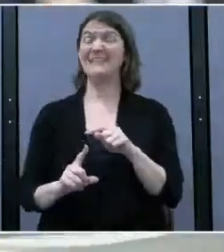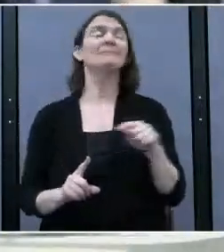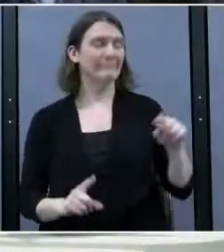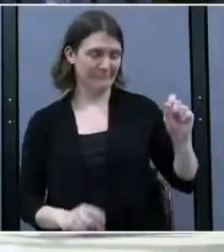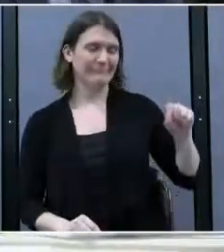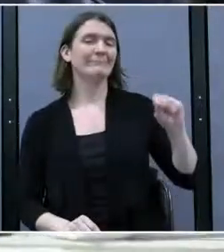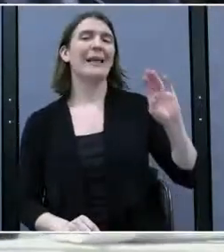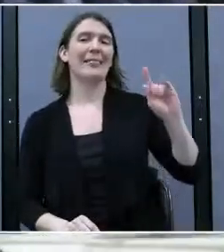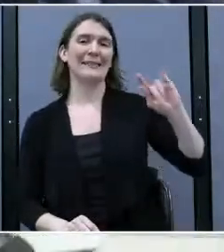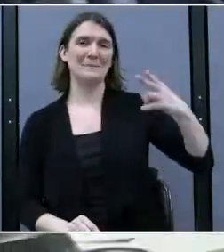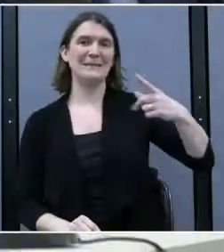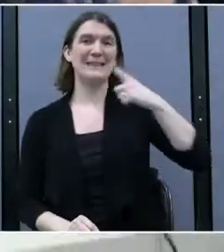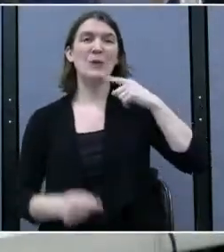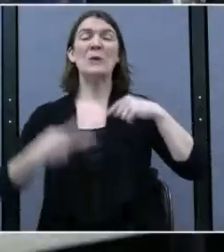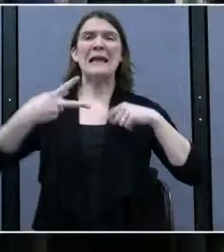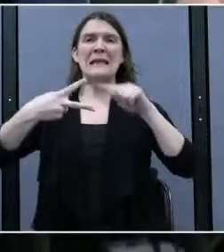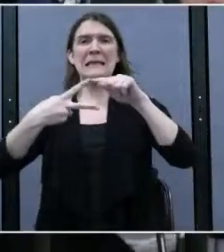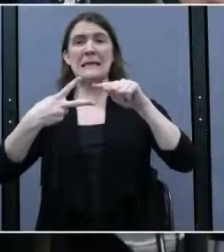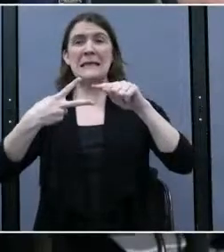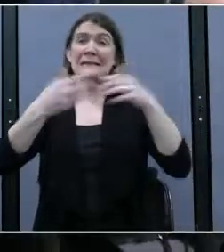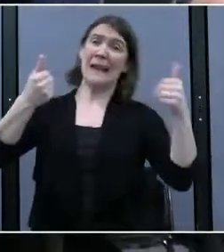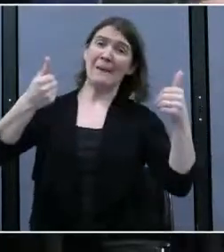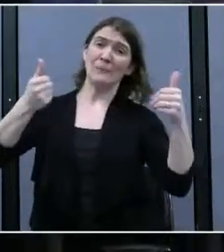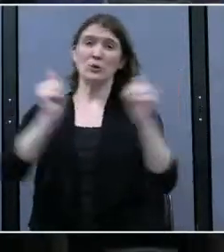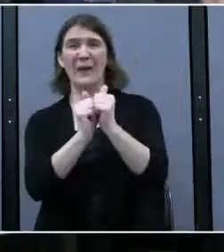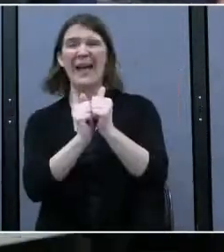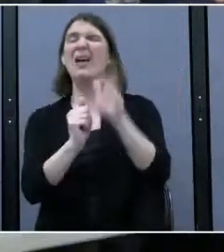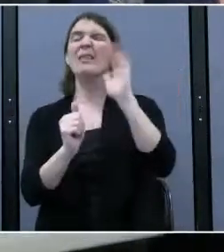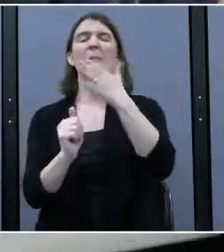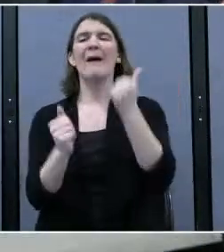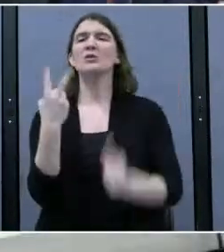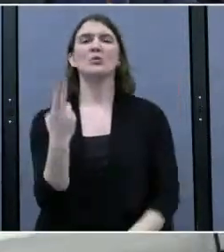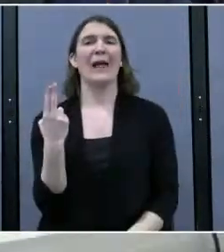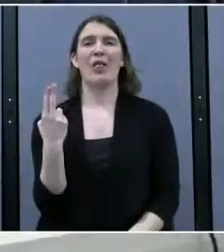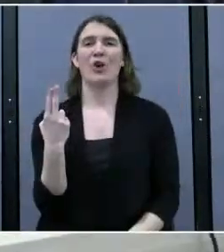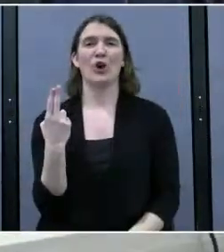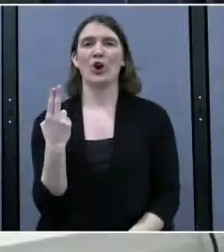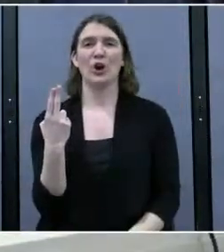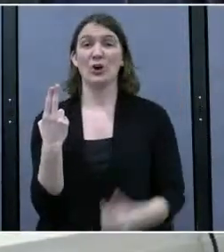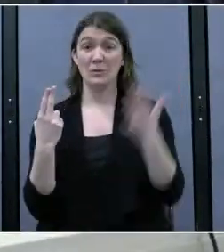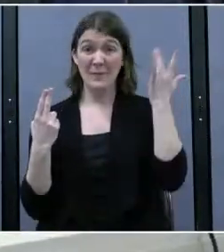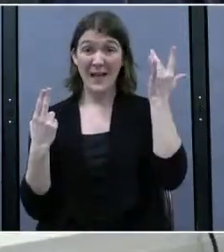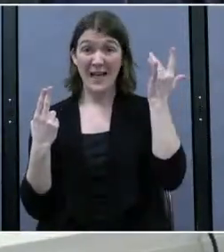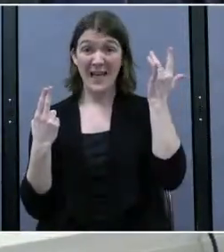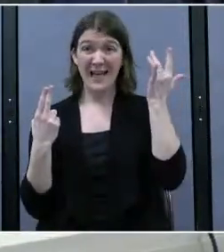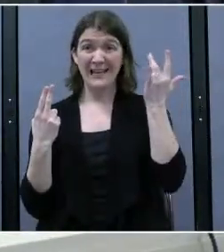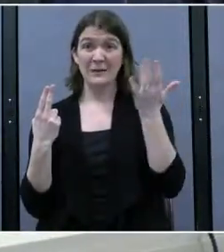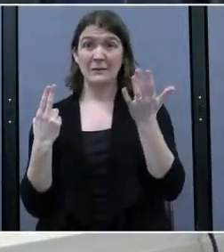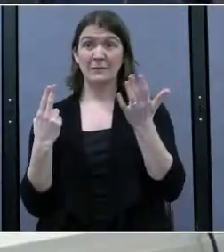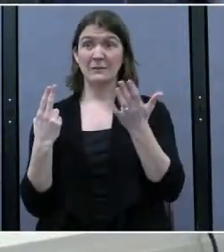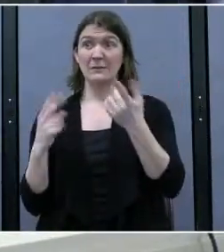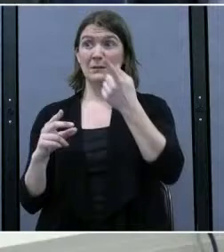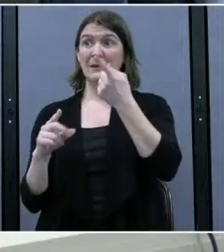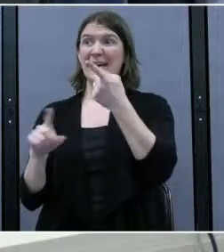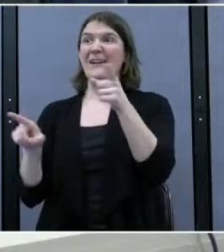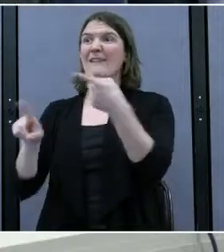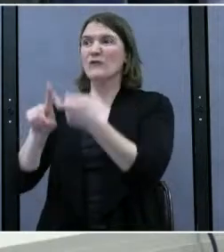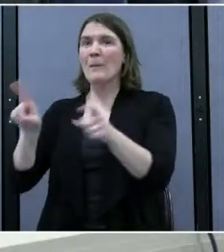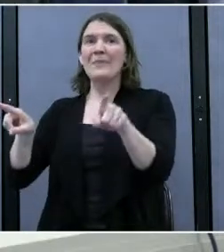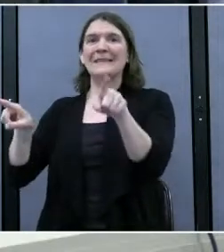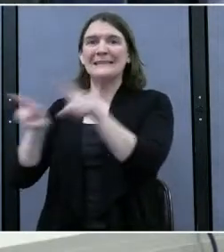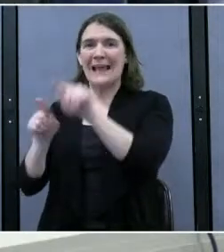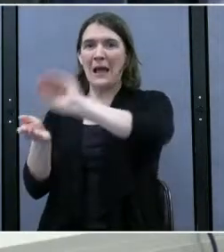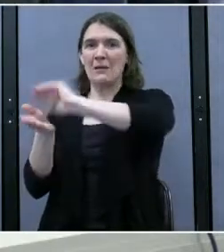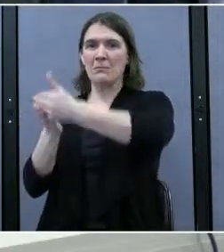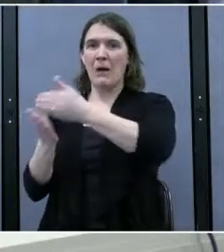this one, and we decided to keep them together because it's the same accounting